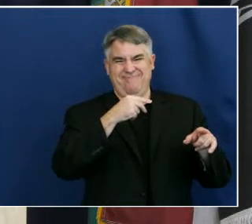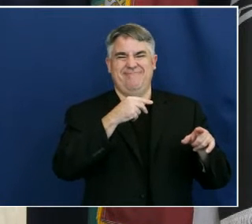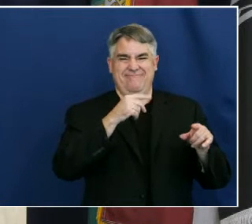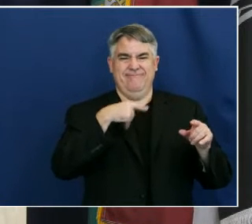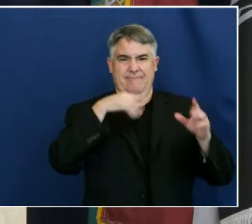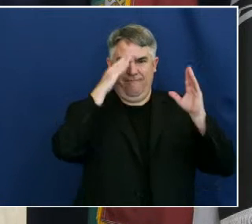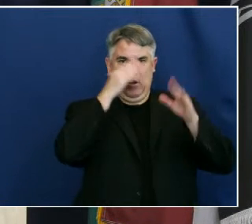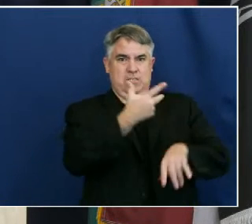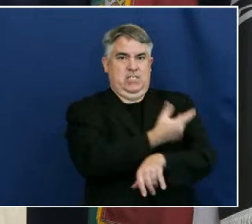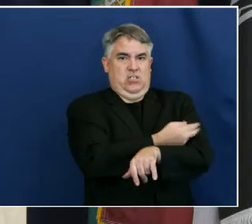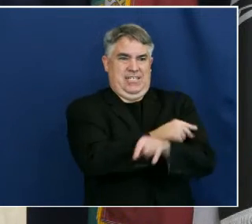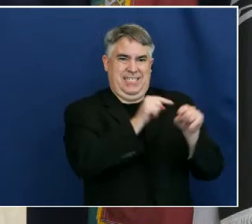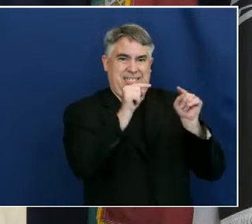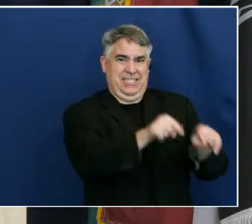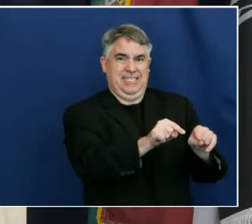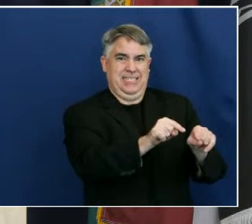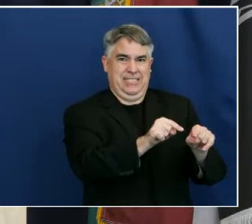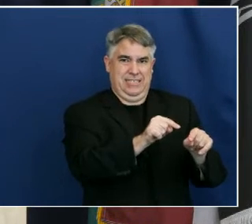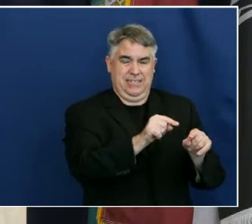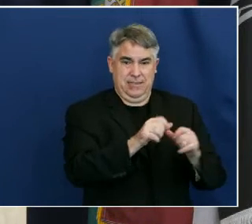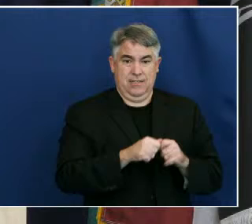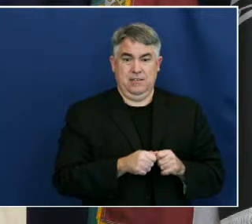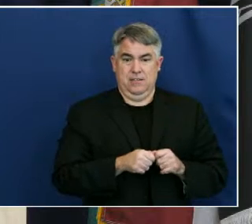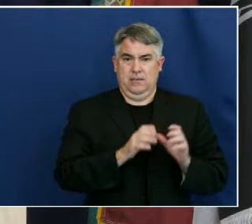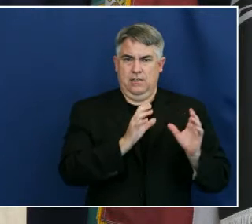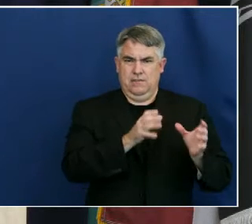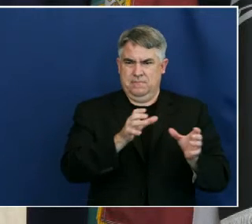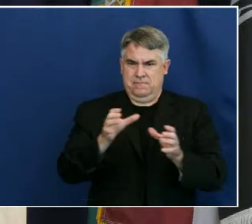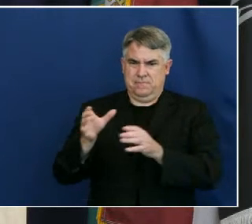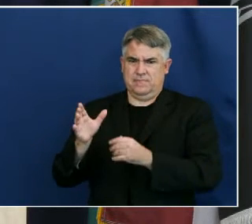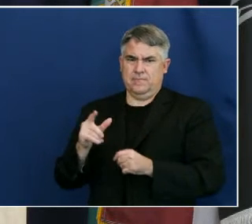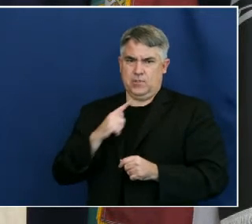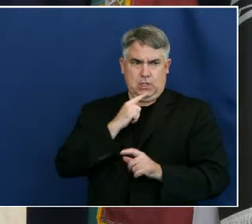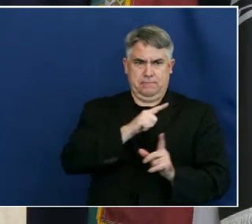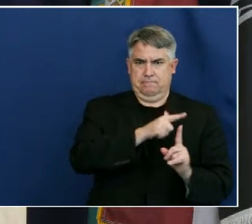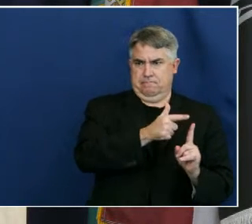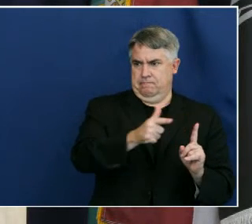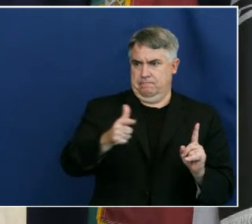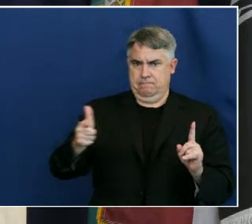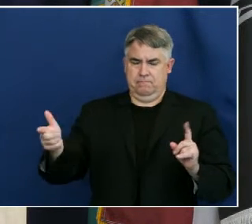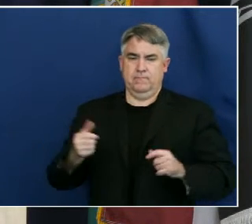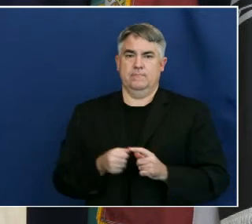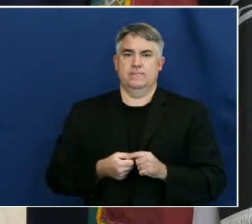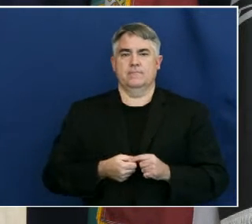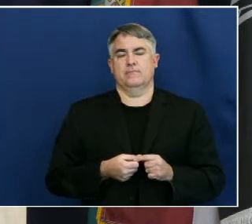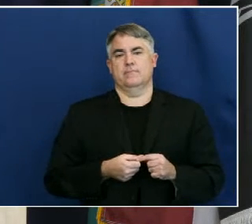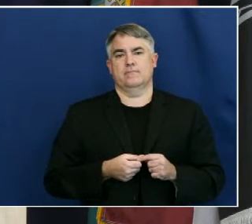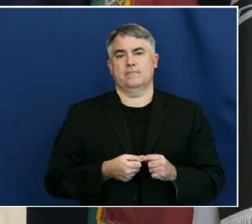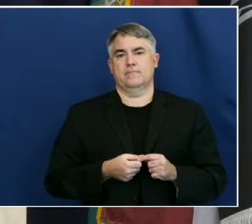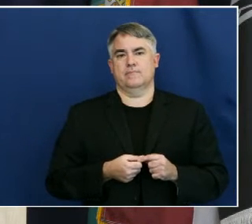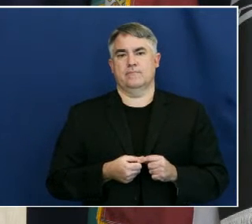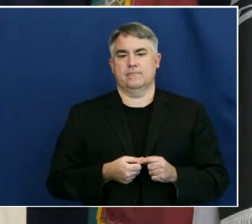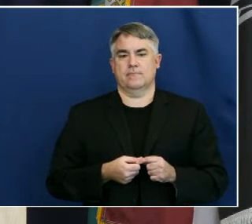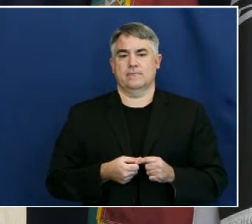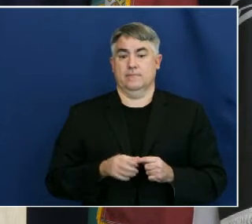move swiftly through our teacher and school staff personnel so that we can get them open. They will have a